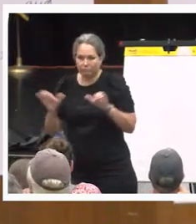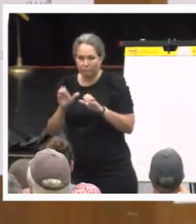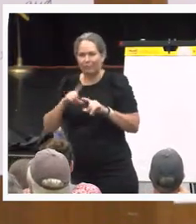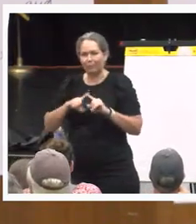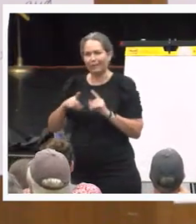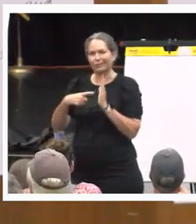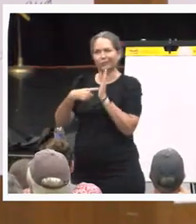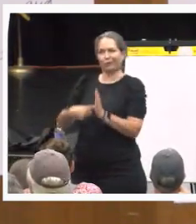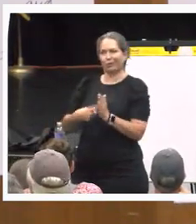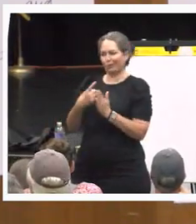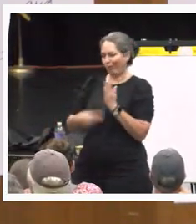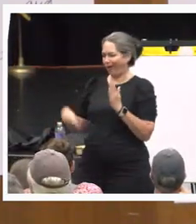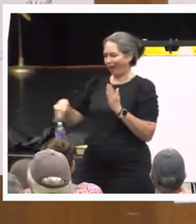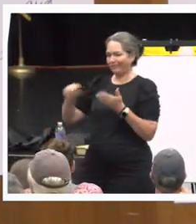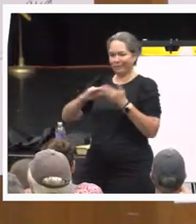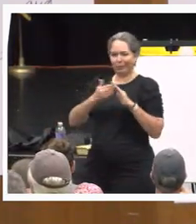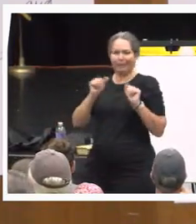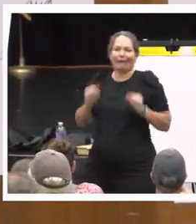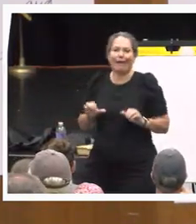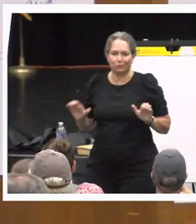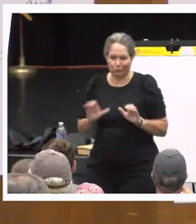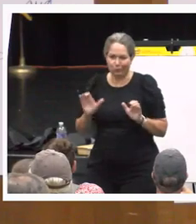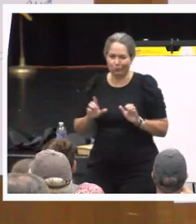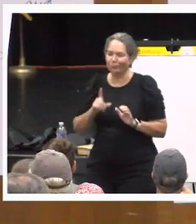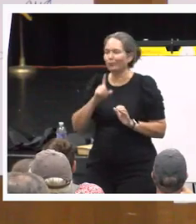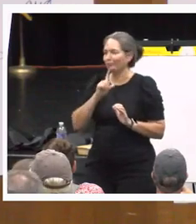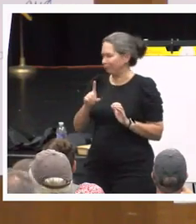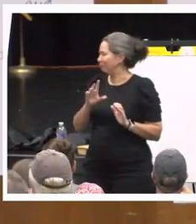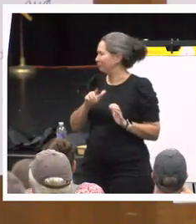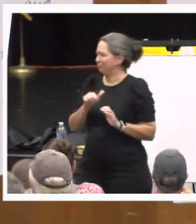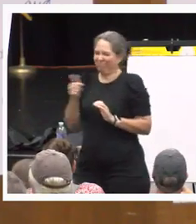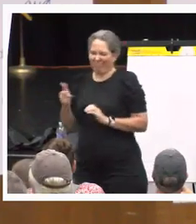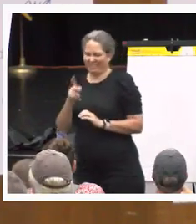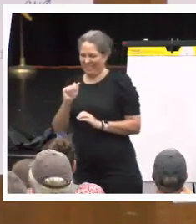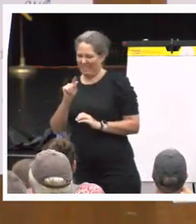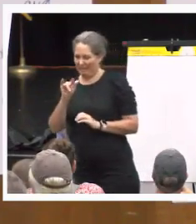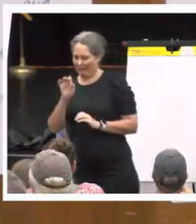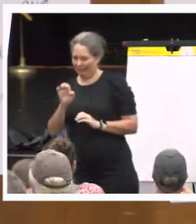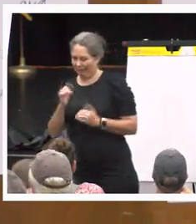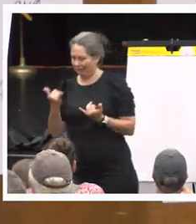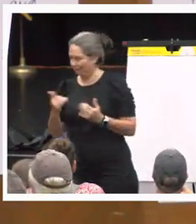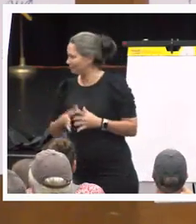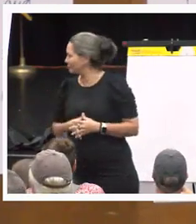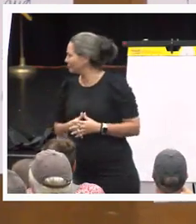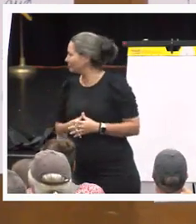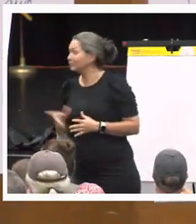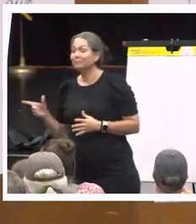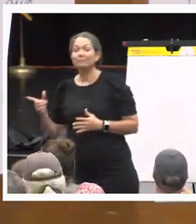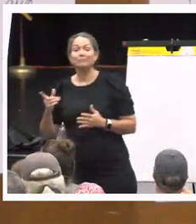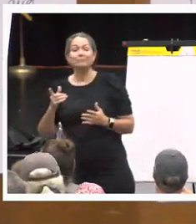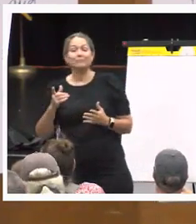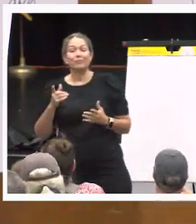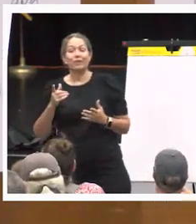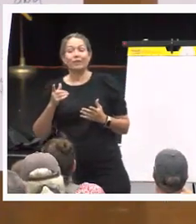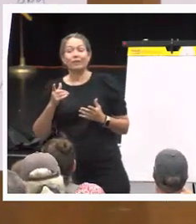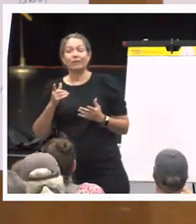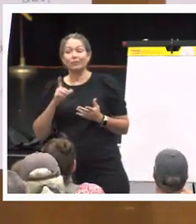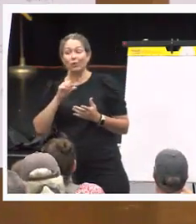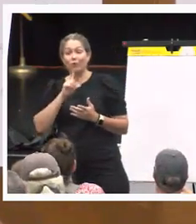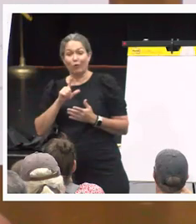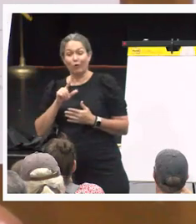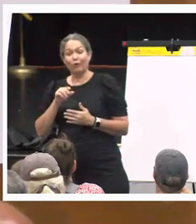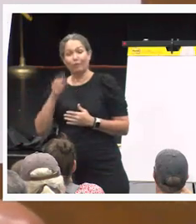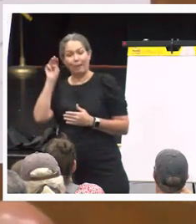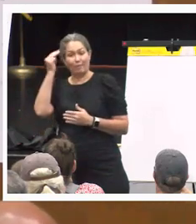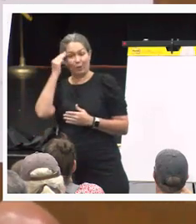just getting started in the good work ahead. And to talk more about that, I want to hand it off to Katie. Thank you. And on behalf of Montpelier Live,